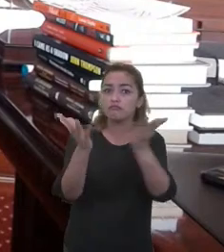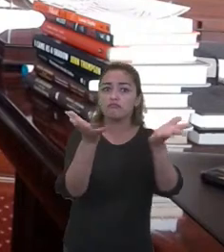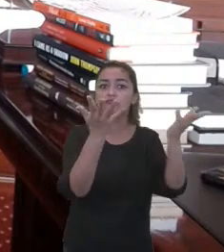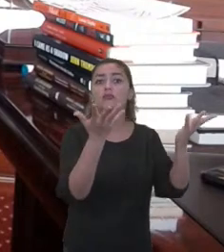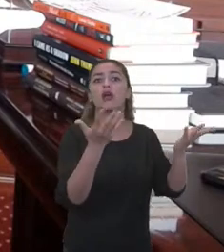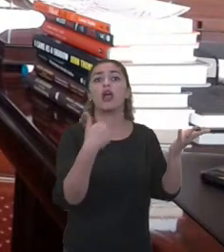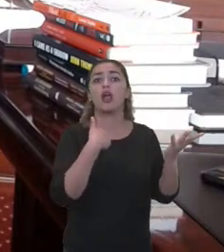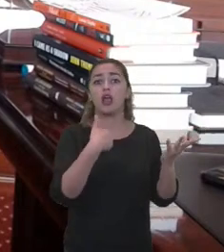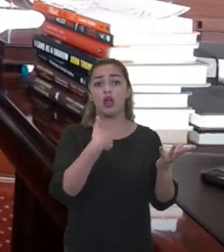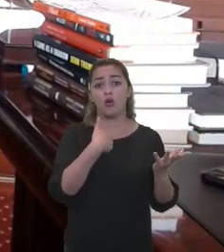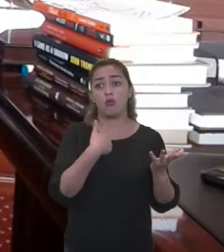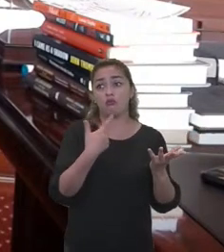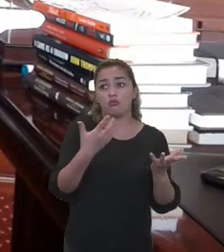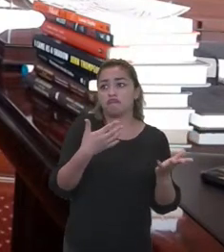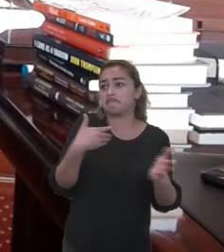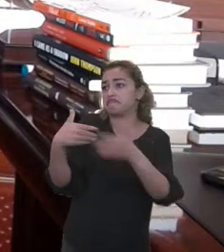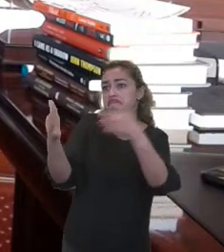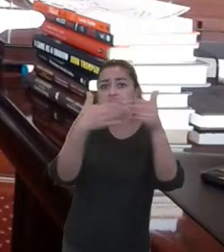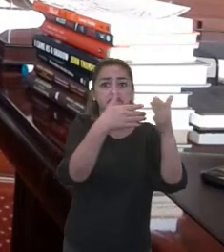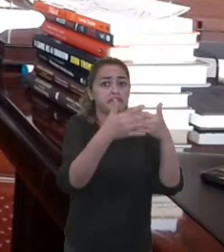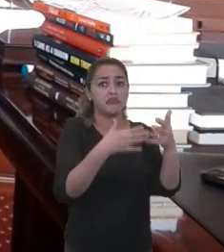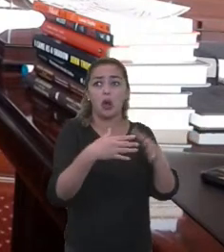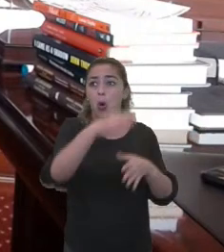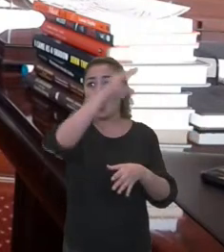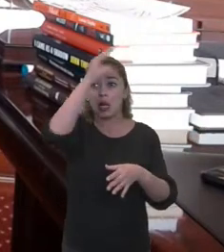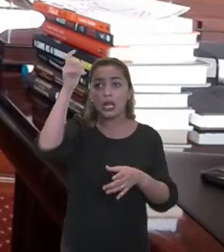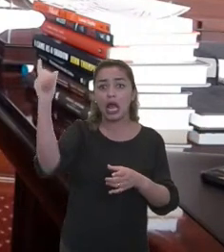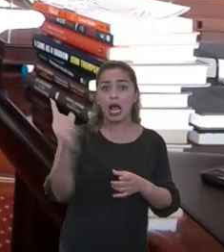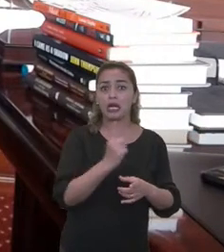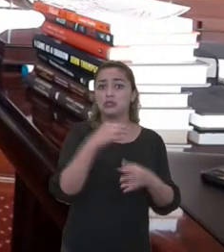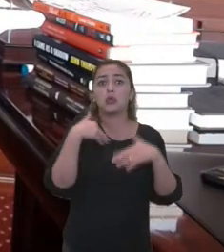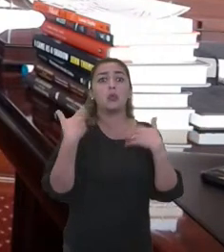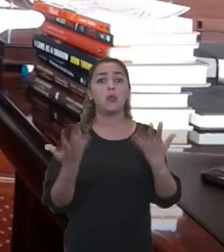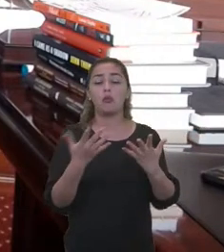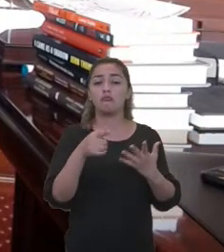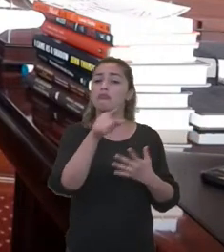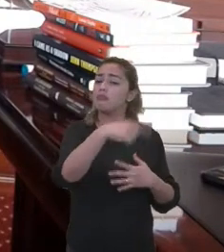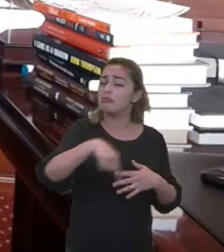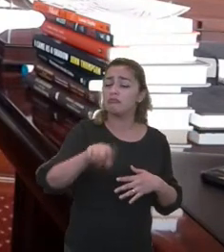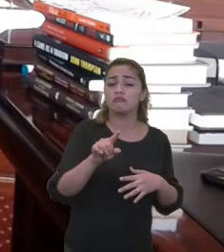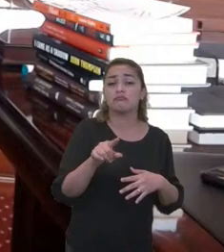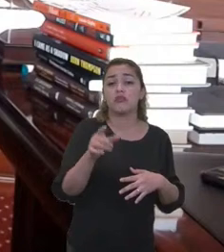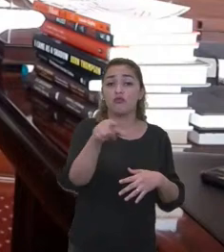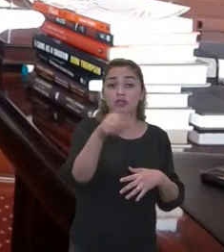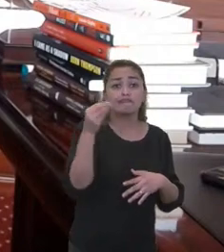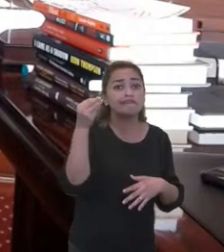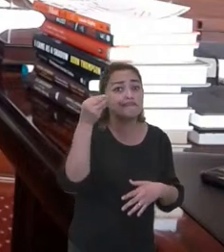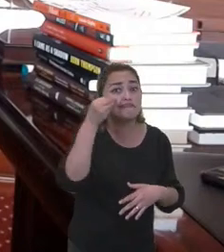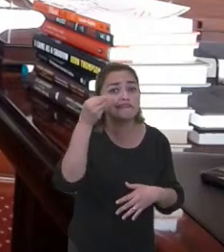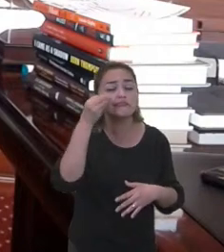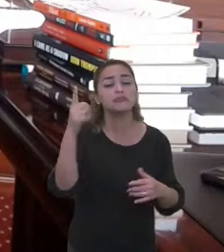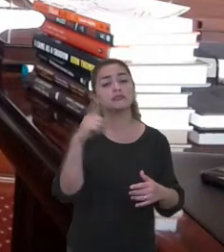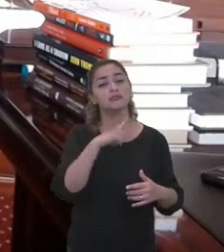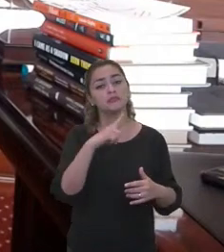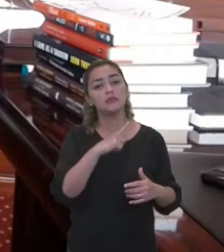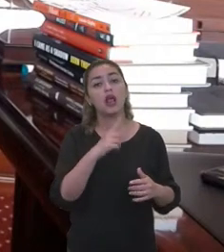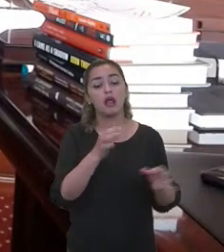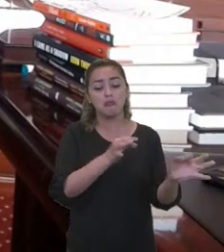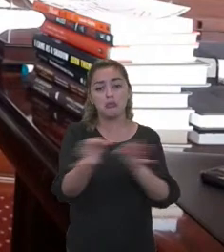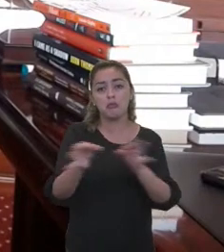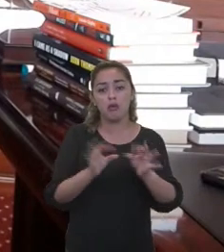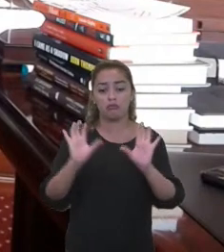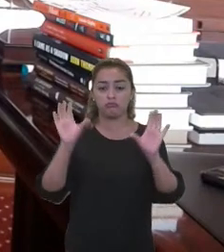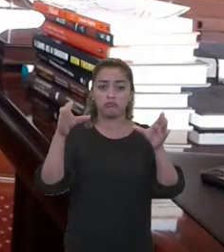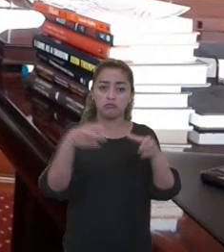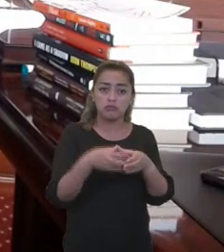matter where you're sitting, you have the opportunity to craft your team differently. You have the opportunity to be